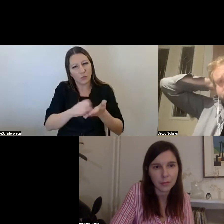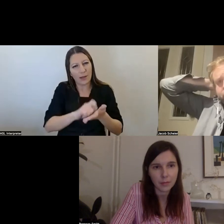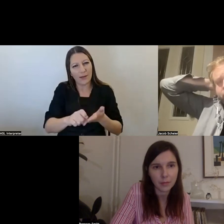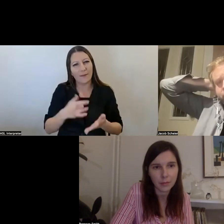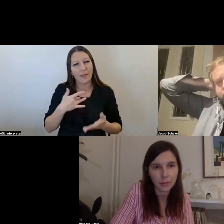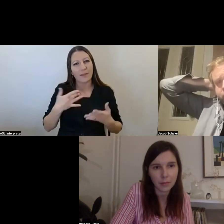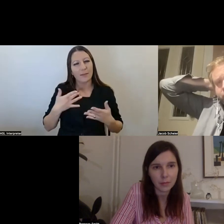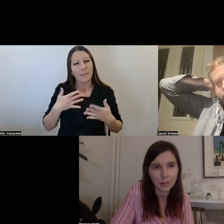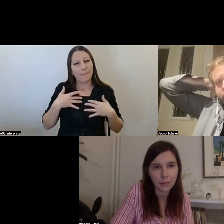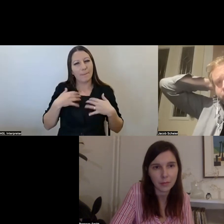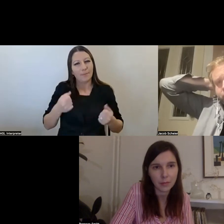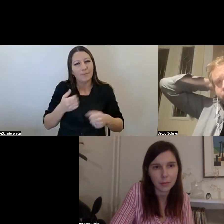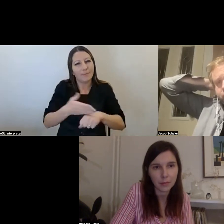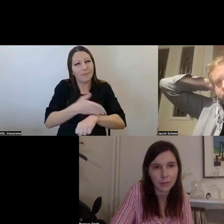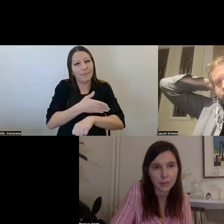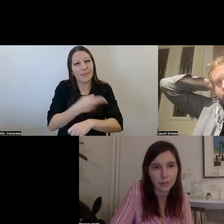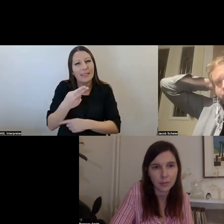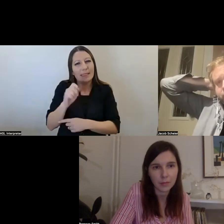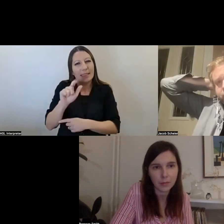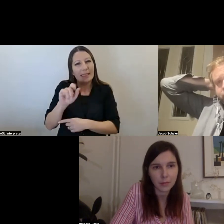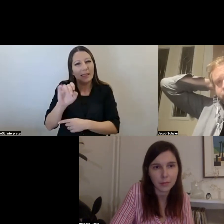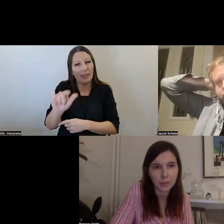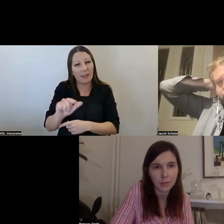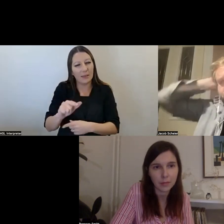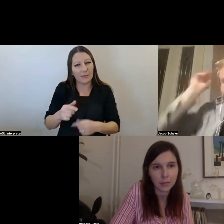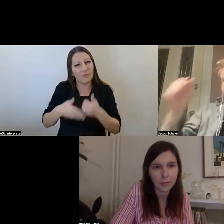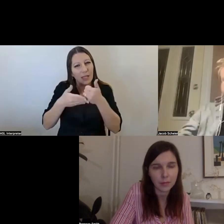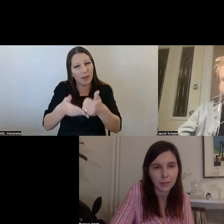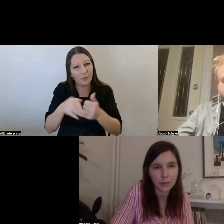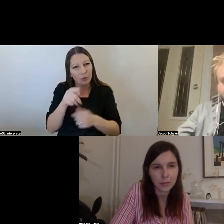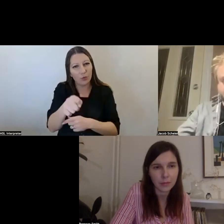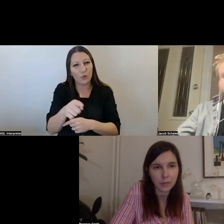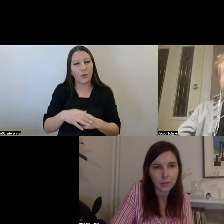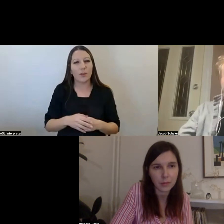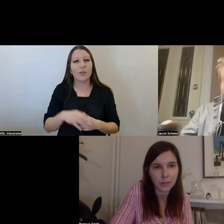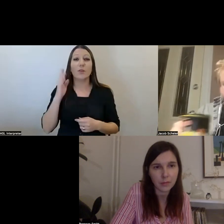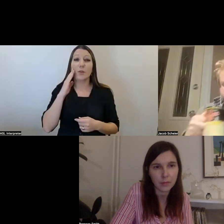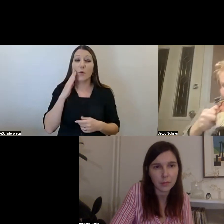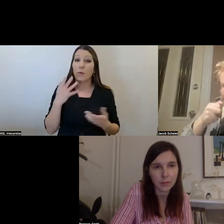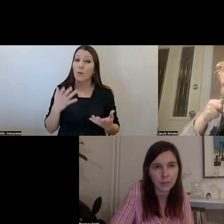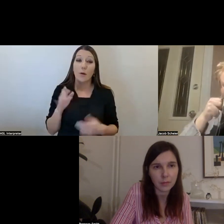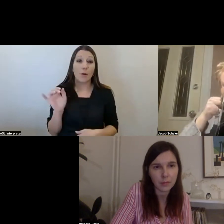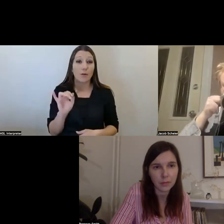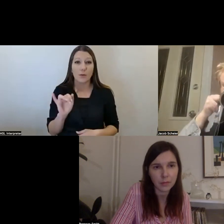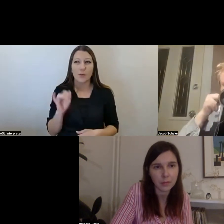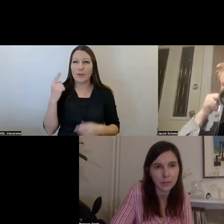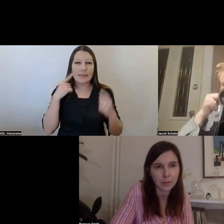us being people with disabilities, there has always been that thing around art therapy, right? In the visual arts,